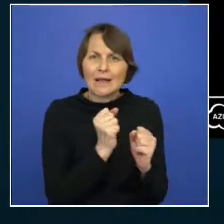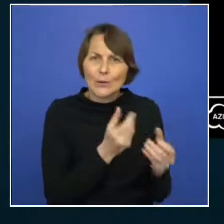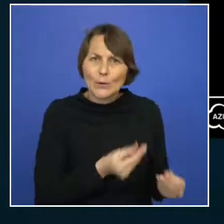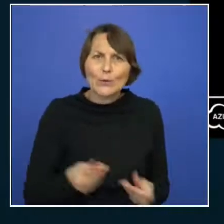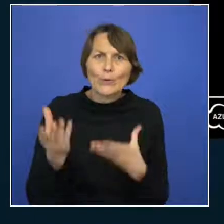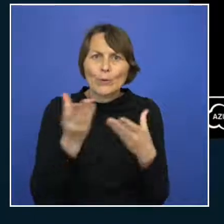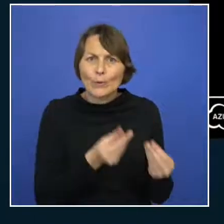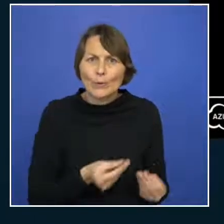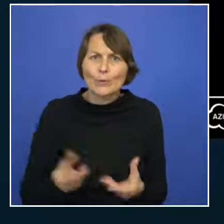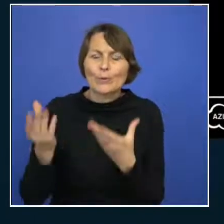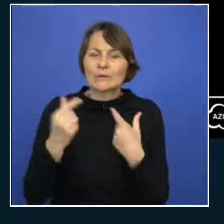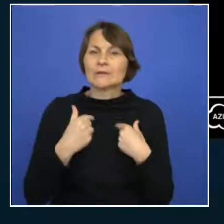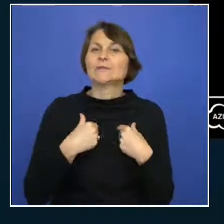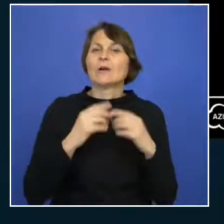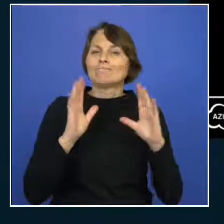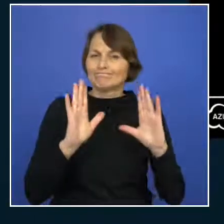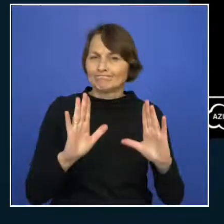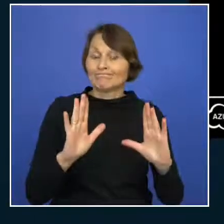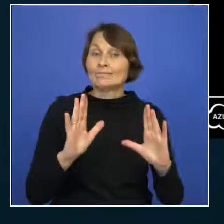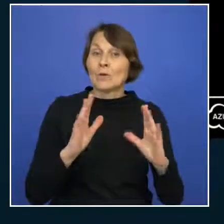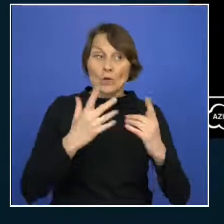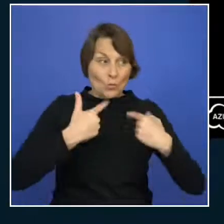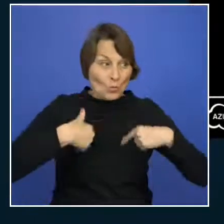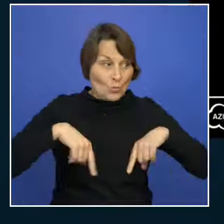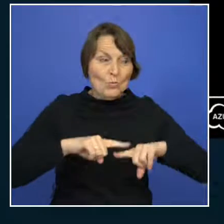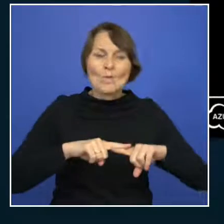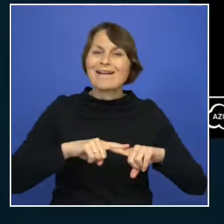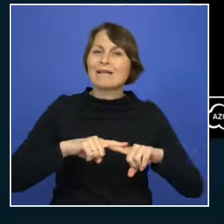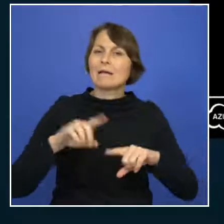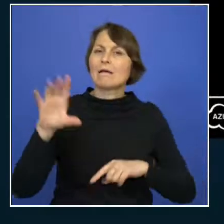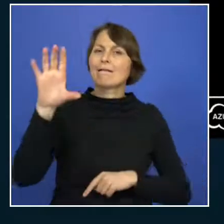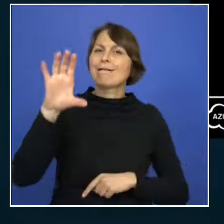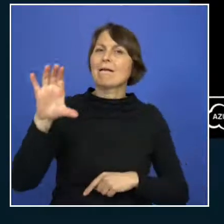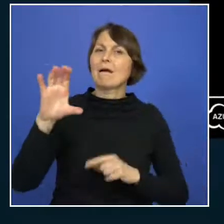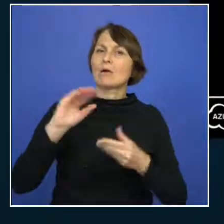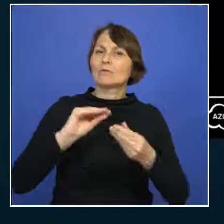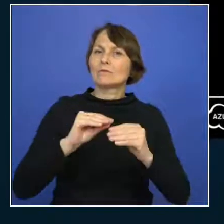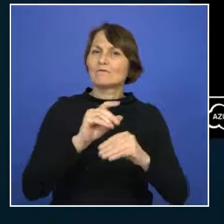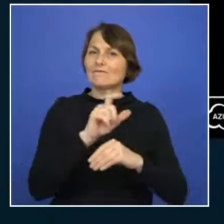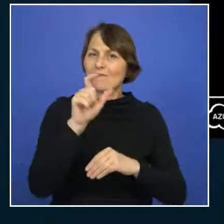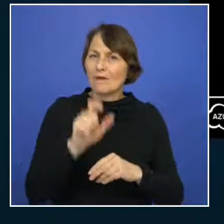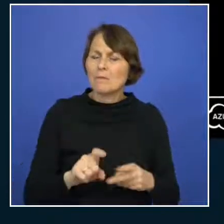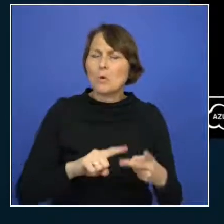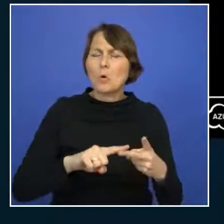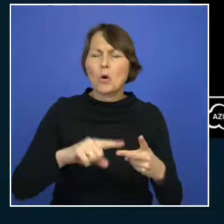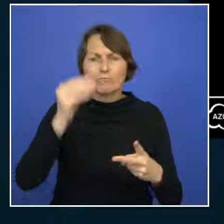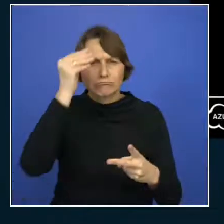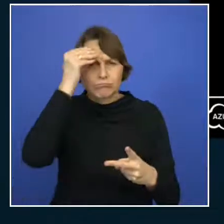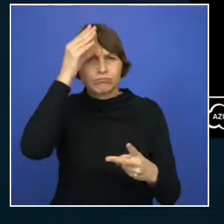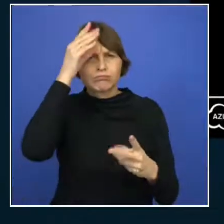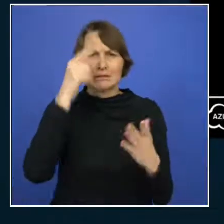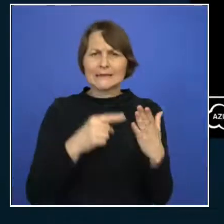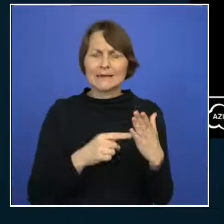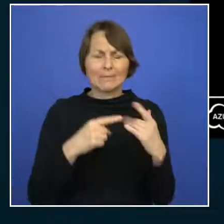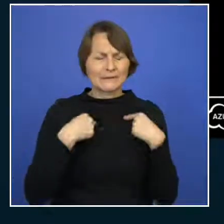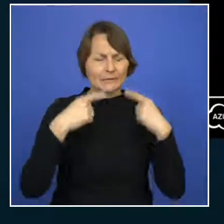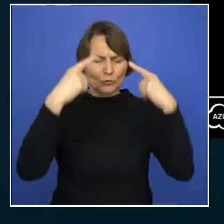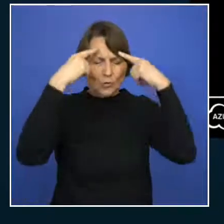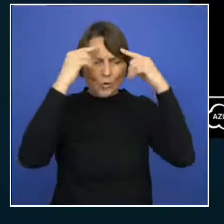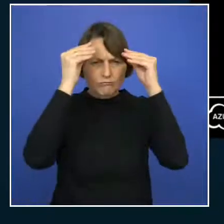cloud developers or cloud technologies, we need to inspire and educate our clients